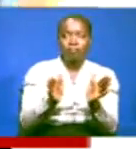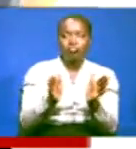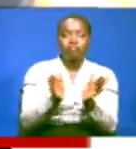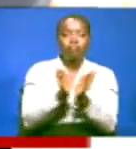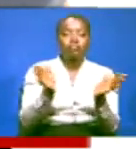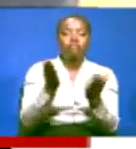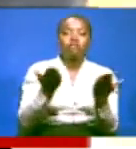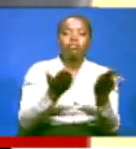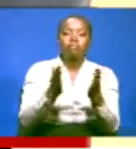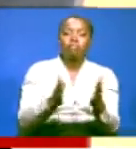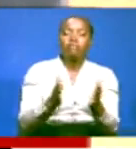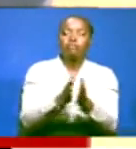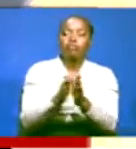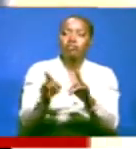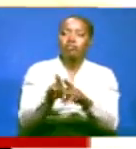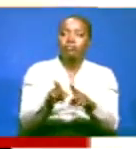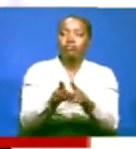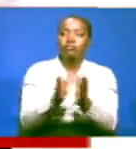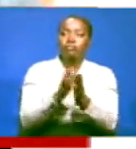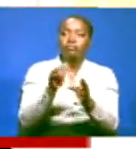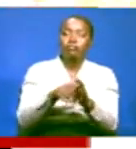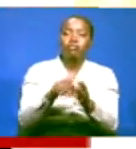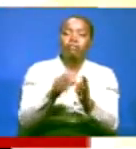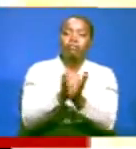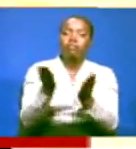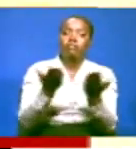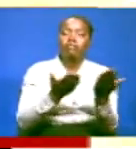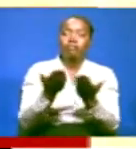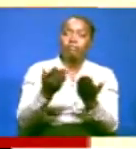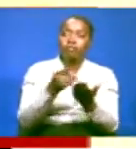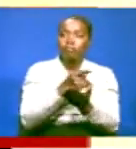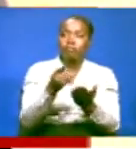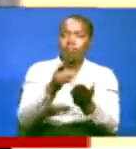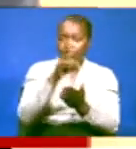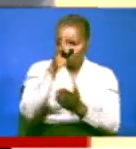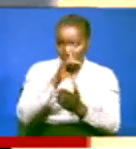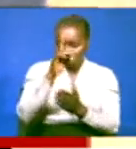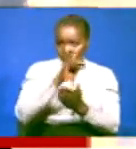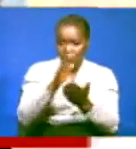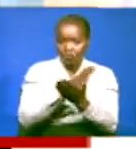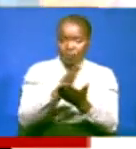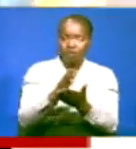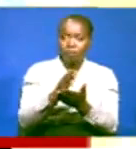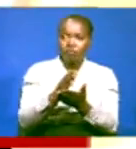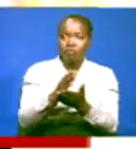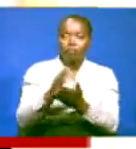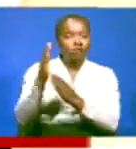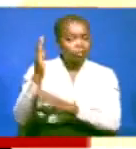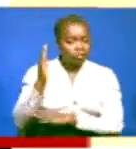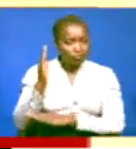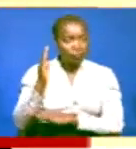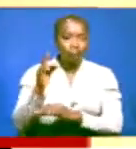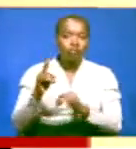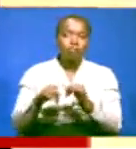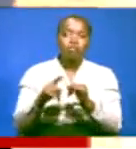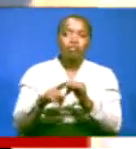servants, and more so within the public service, we are targeting those in critical sectors such as security, such